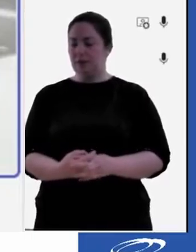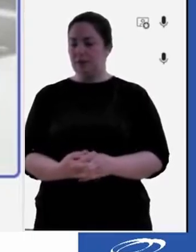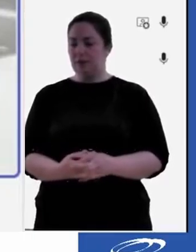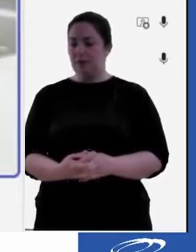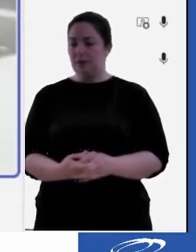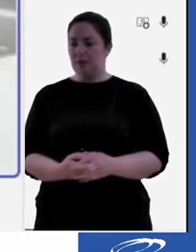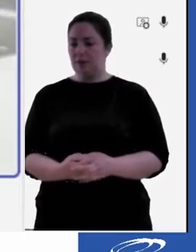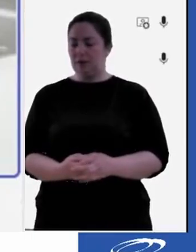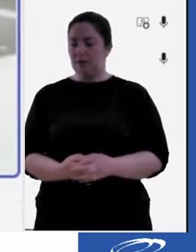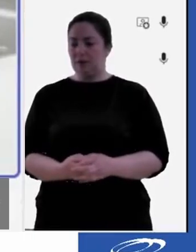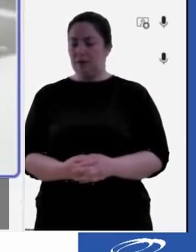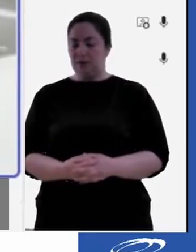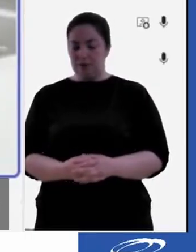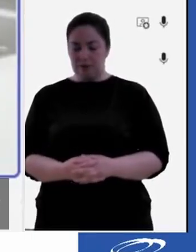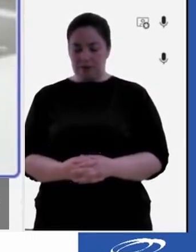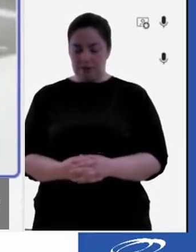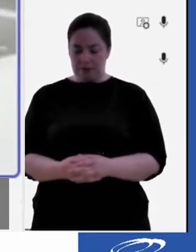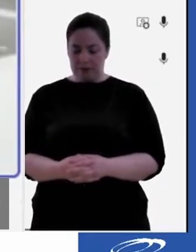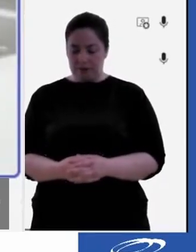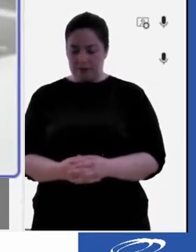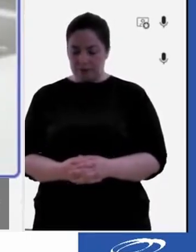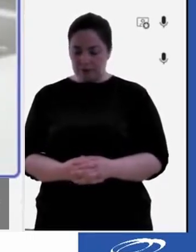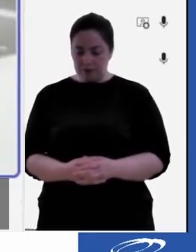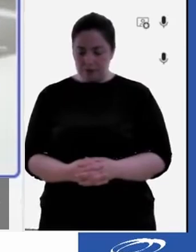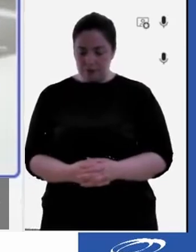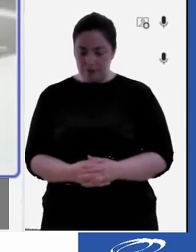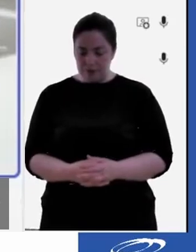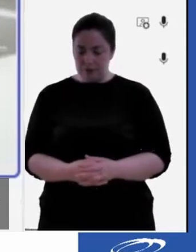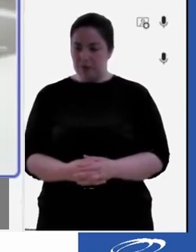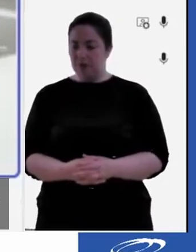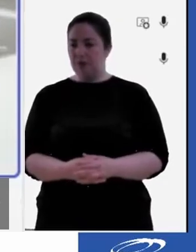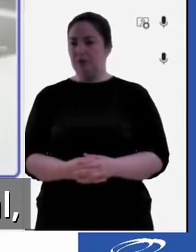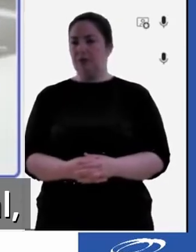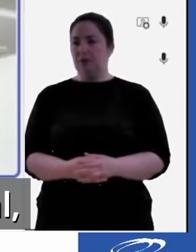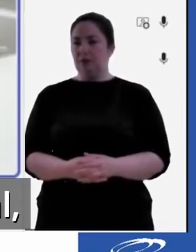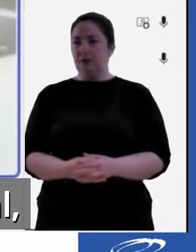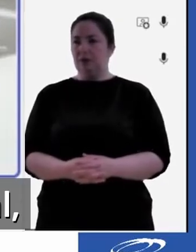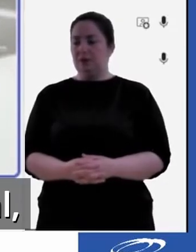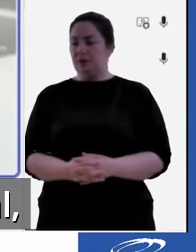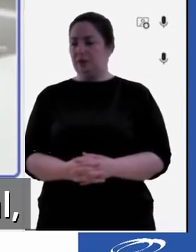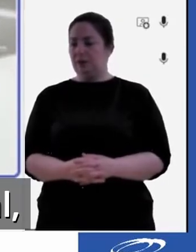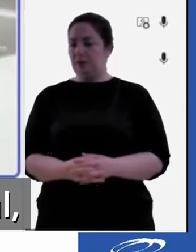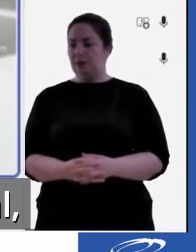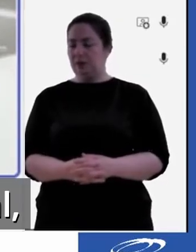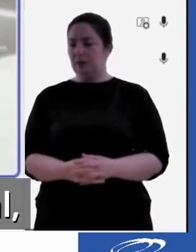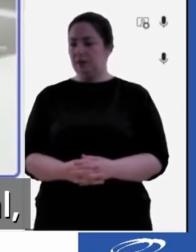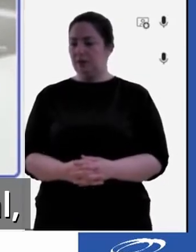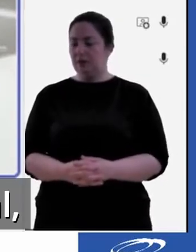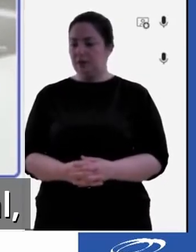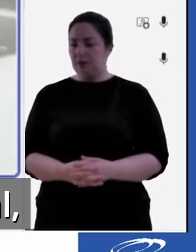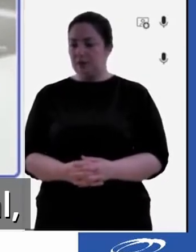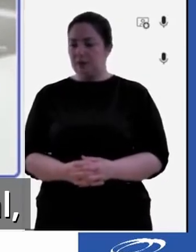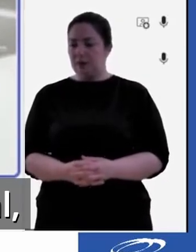So obviously this is a challenge, right? If you can't get the specimen that you would like to get to analyze,